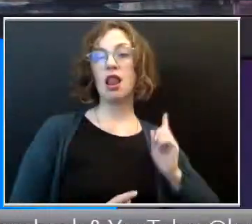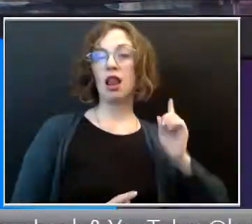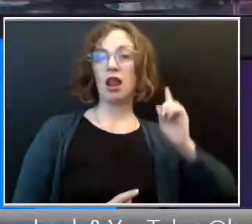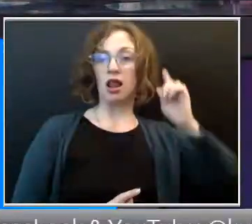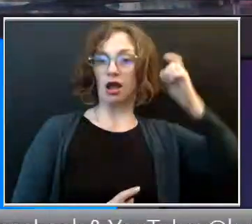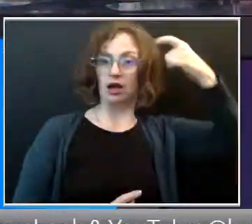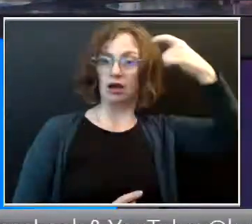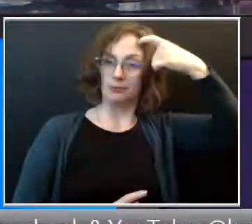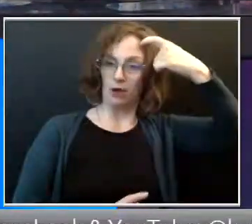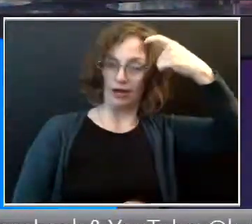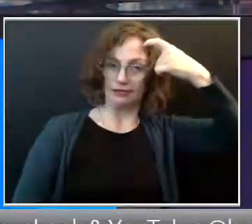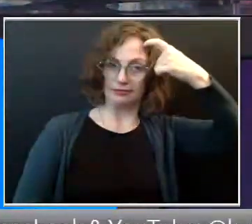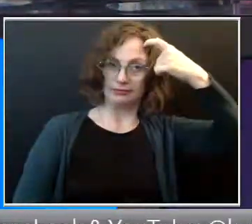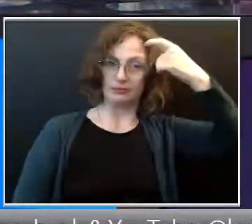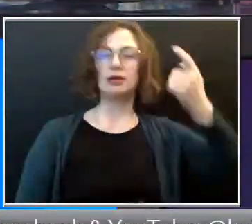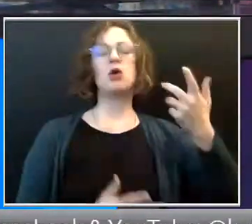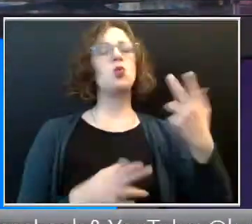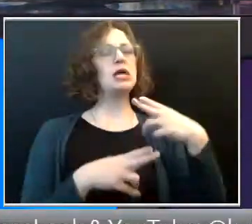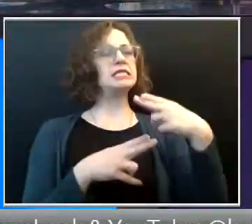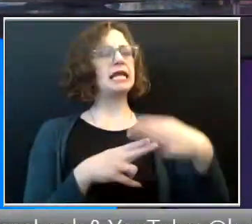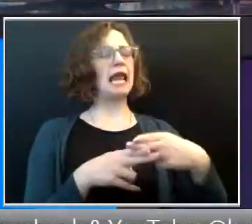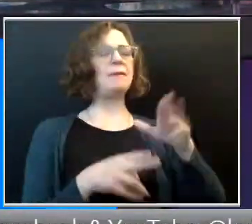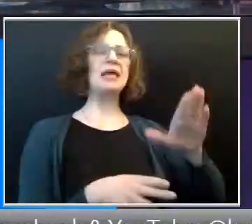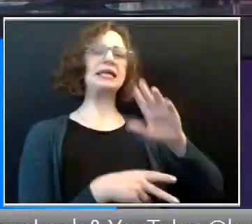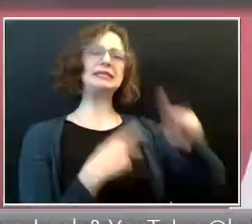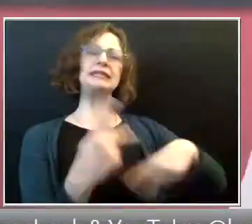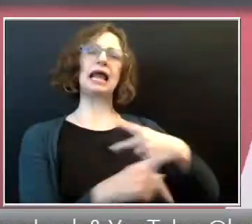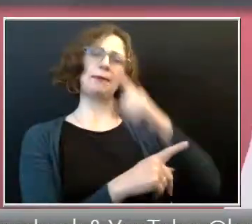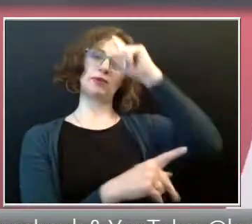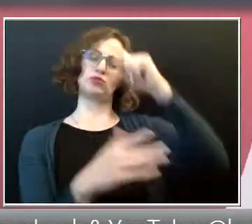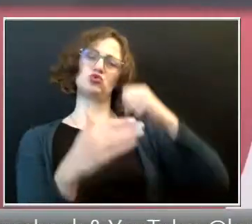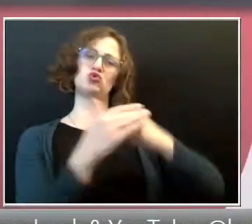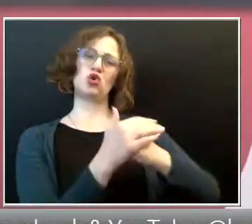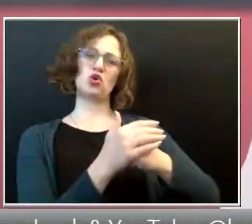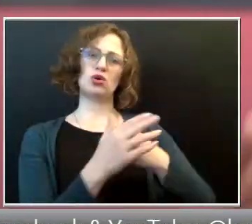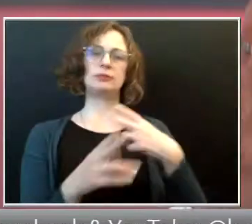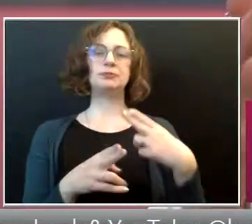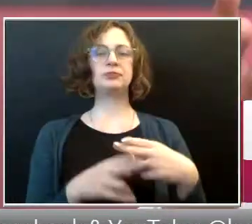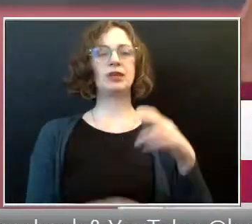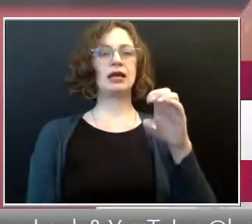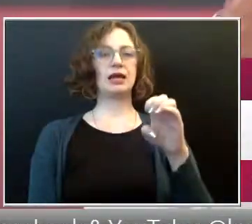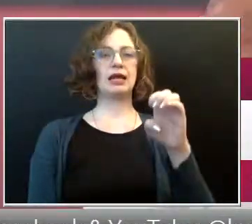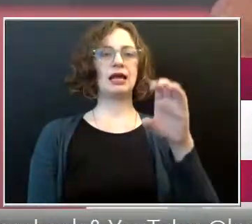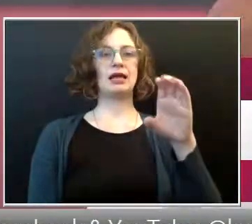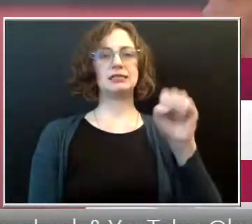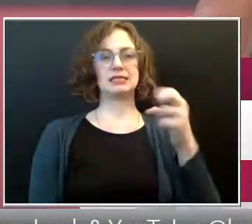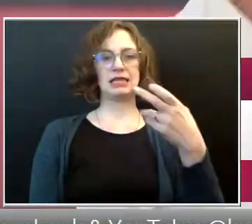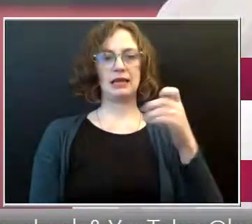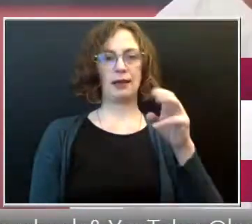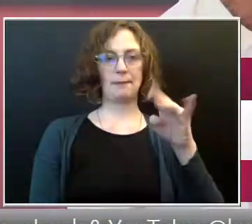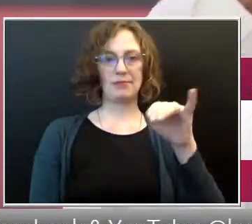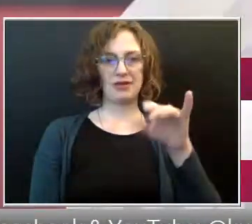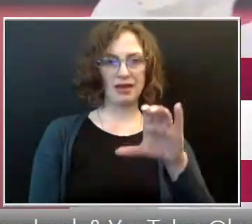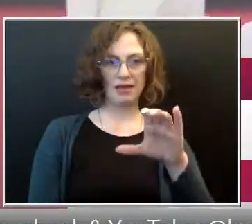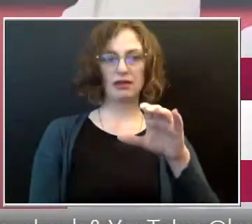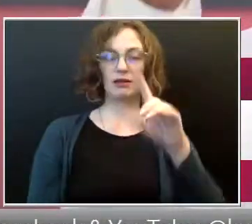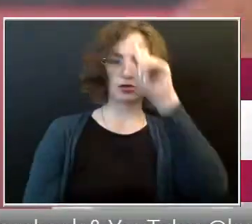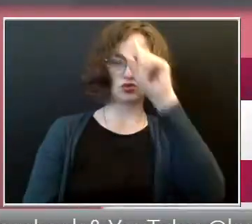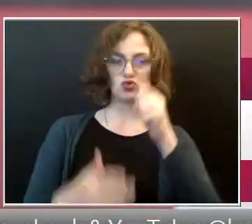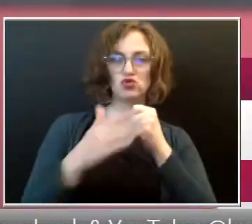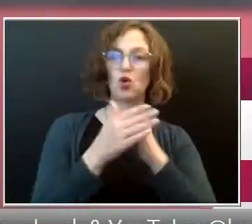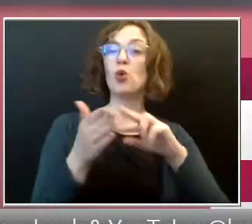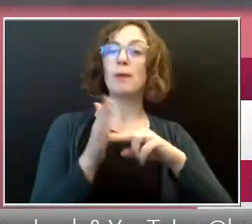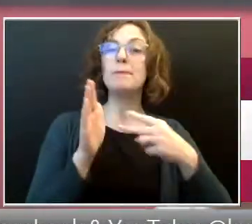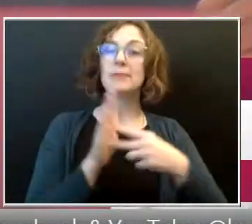is the name of the type of stroke that Doug had? He had what we call an ischemic stroke. So that means a blockage in an artery going to the